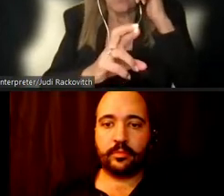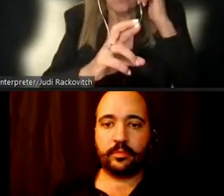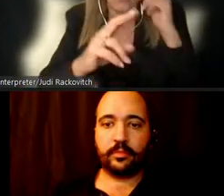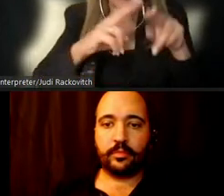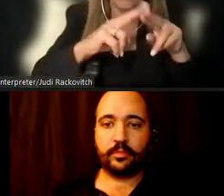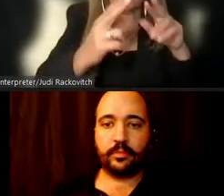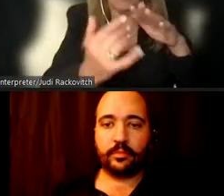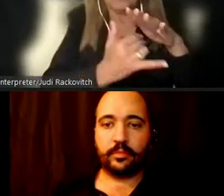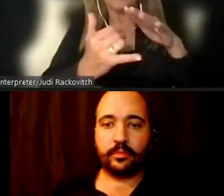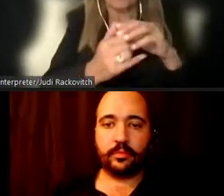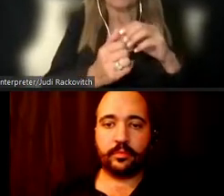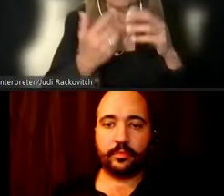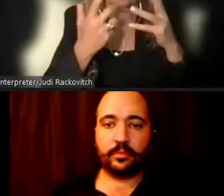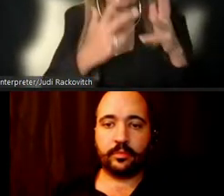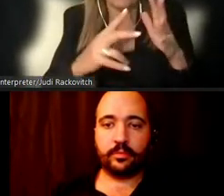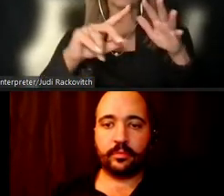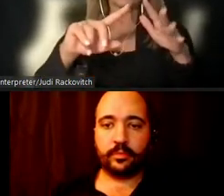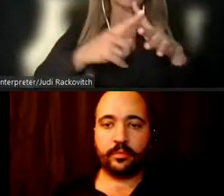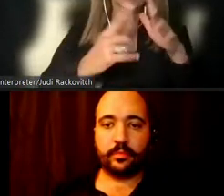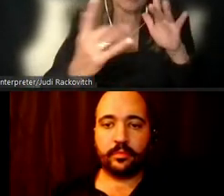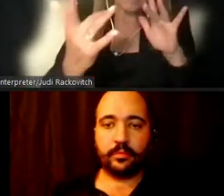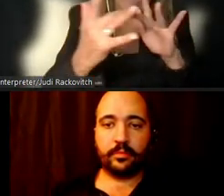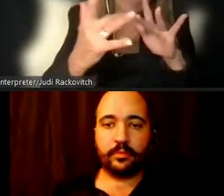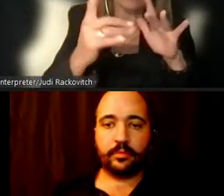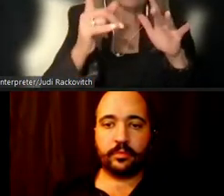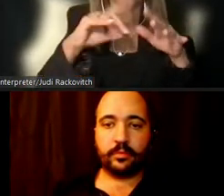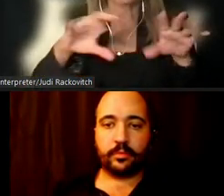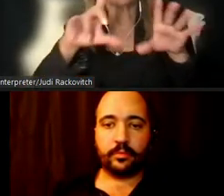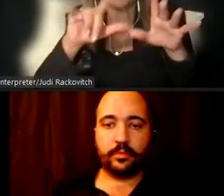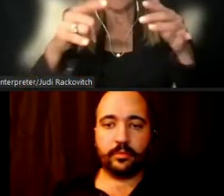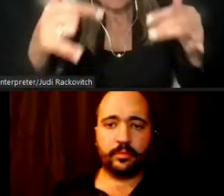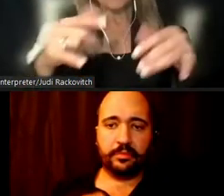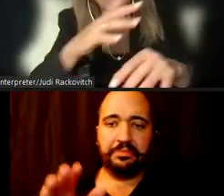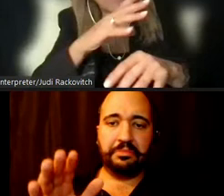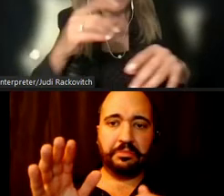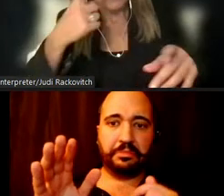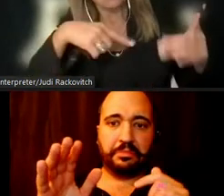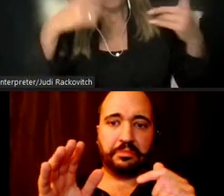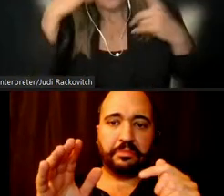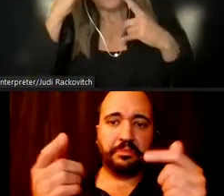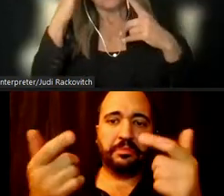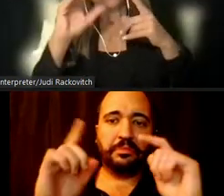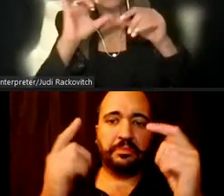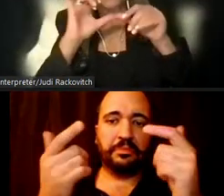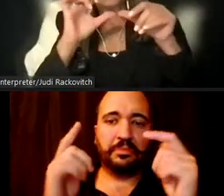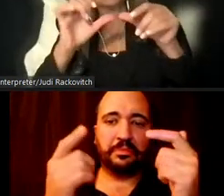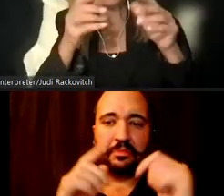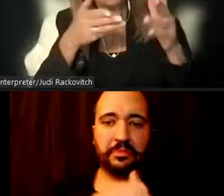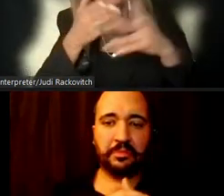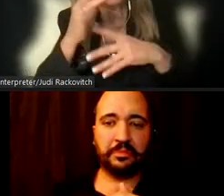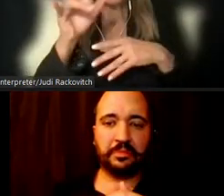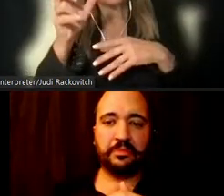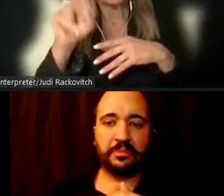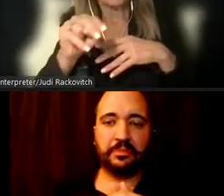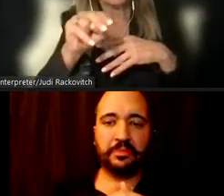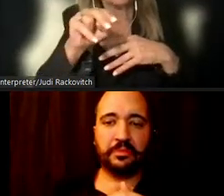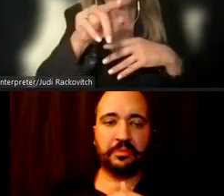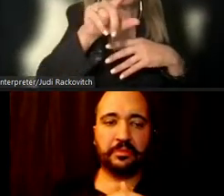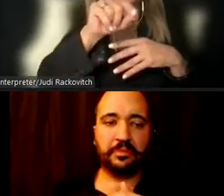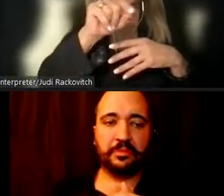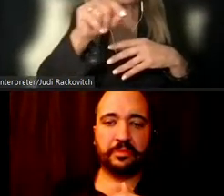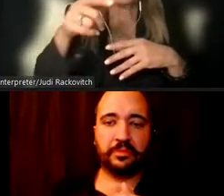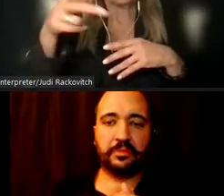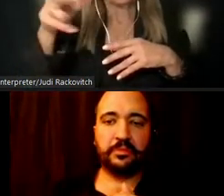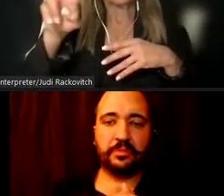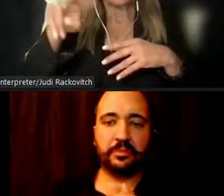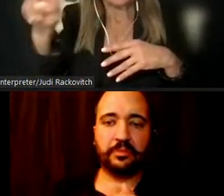already begun our outreach, that's what we're doing here today, and we anticipate that this outreach will continue through January of 2022, as we also